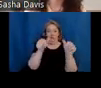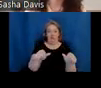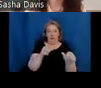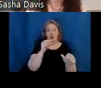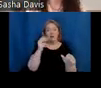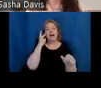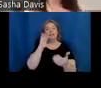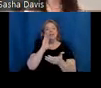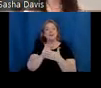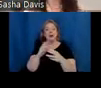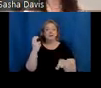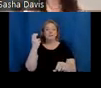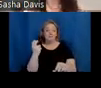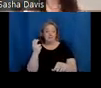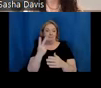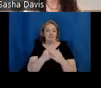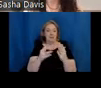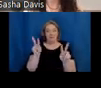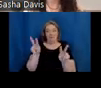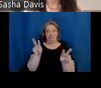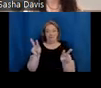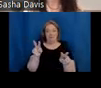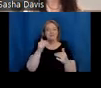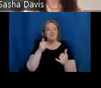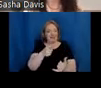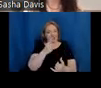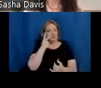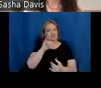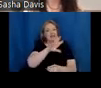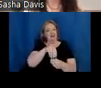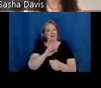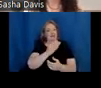another. And this is it now in the Foundation's collection.